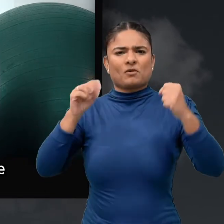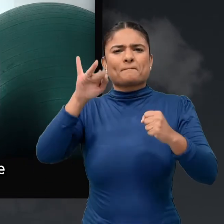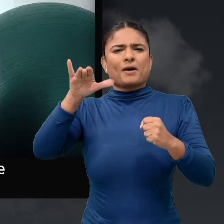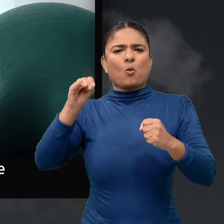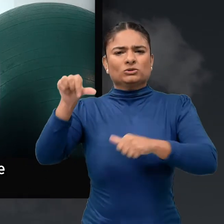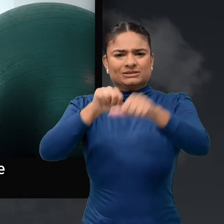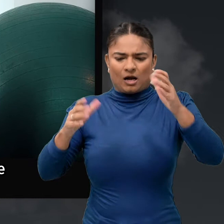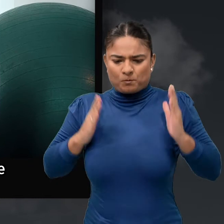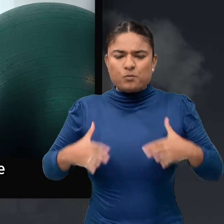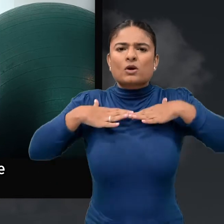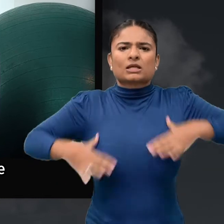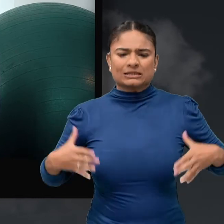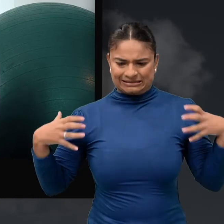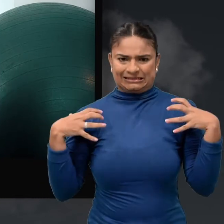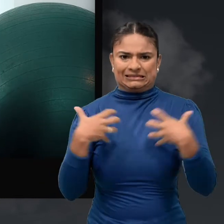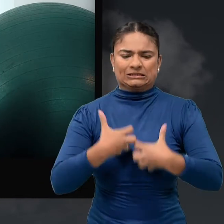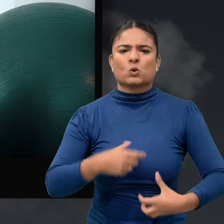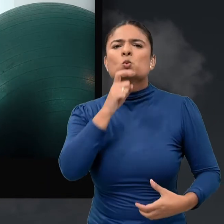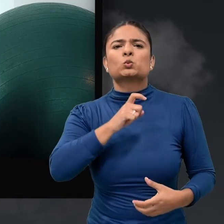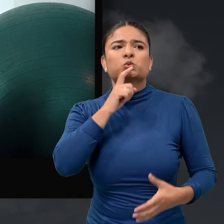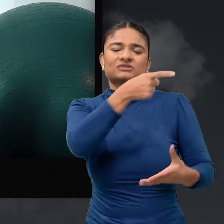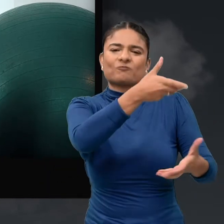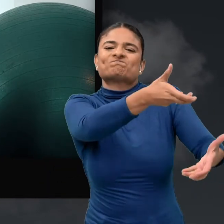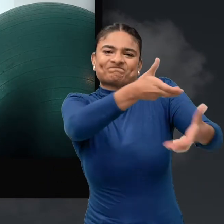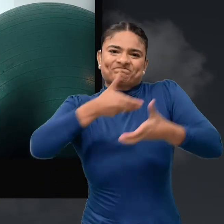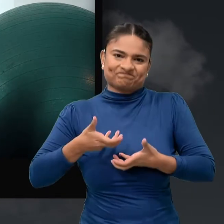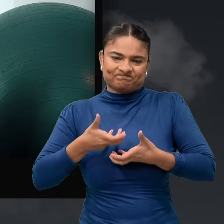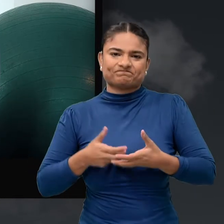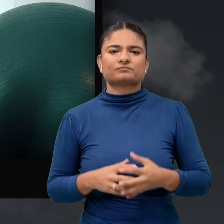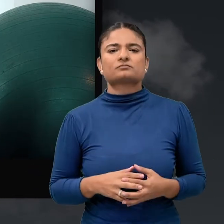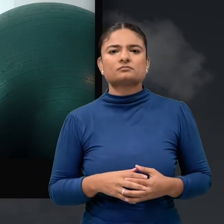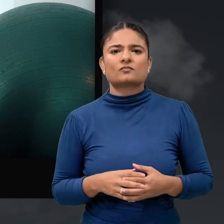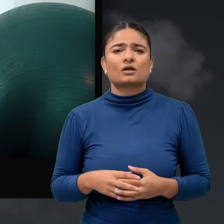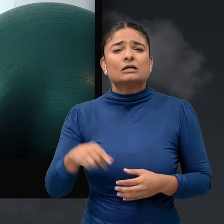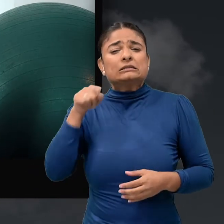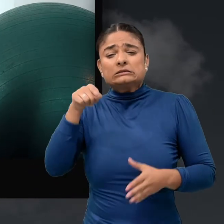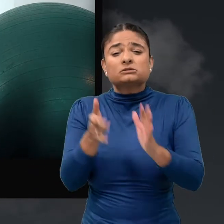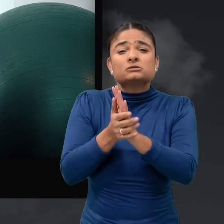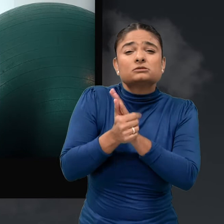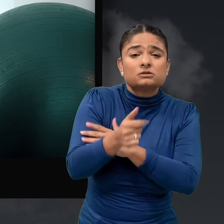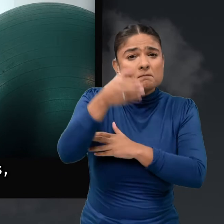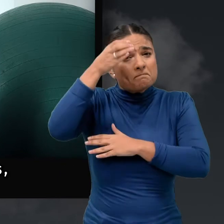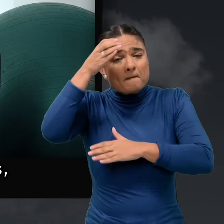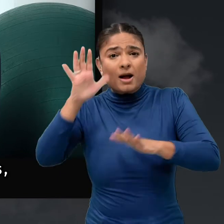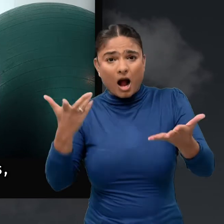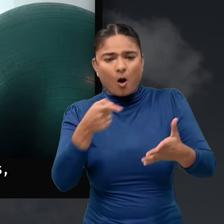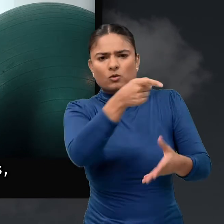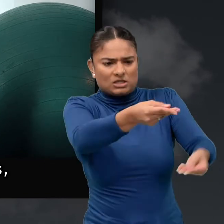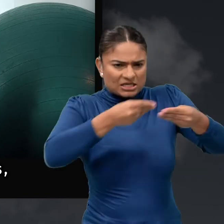And they implemented this program that the Shepherd Centre gave us. So with the knowledge of the Shepherd Centre and the